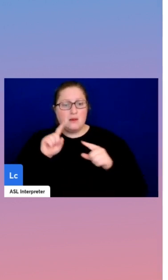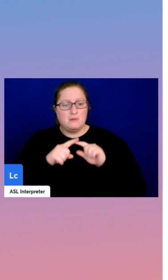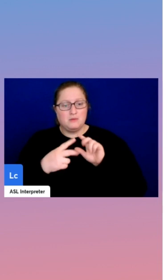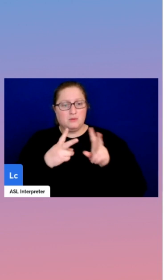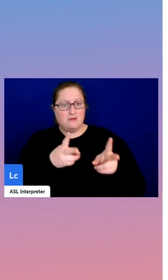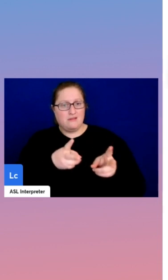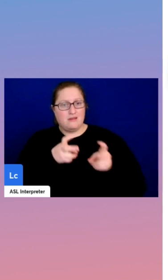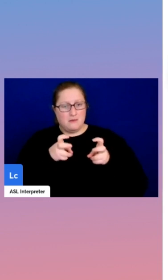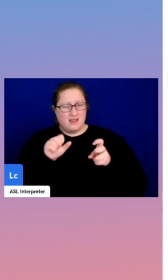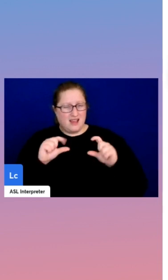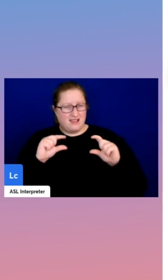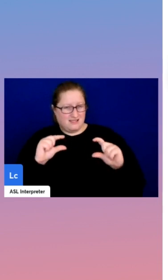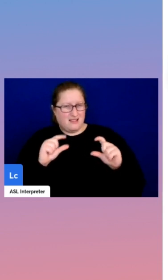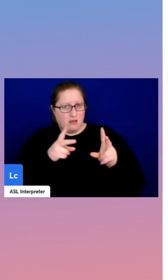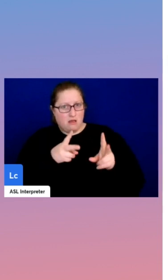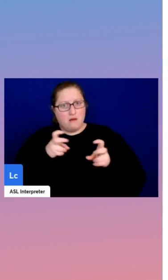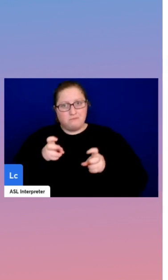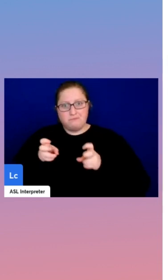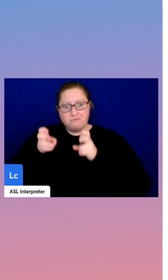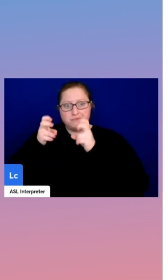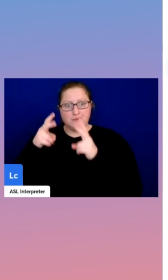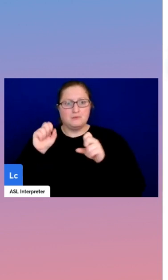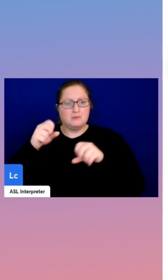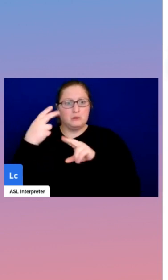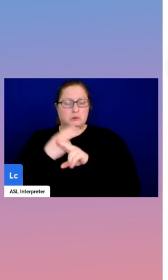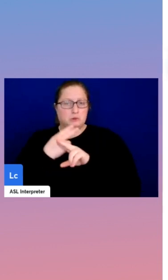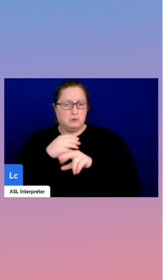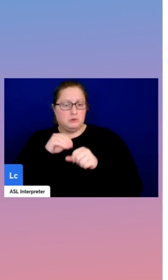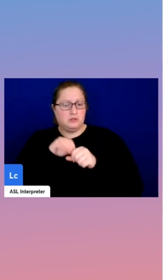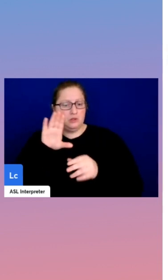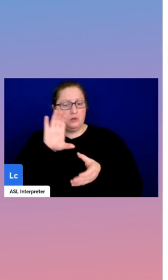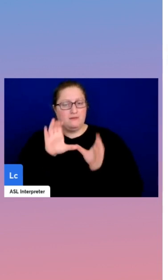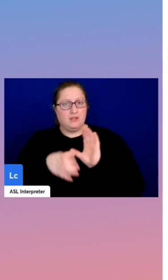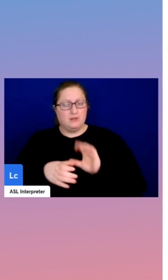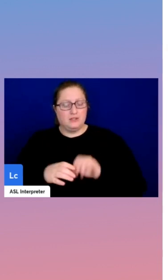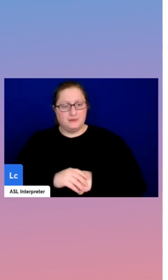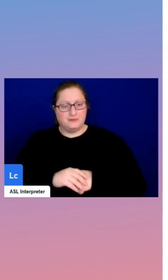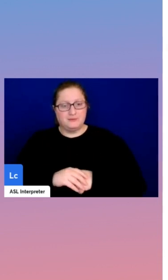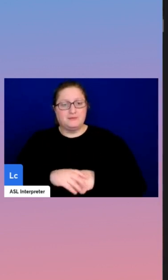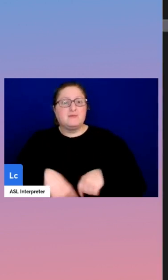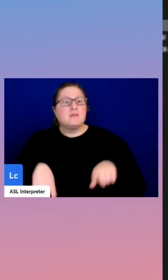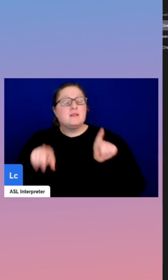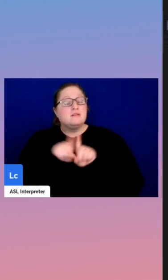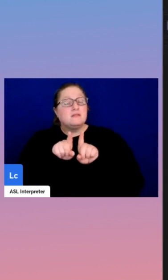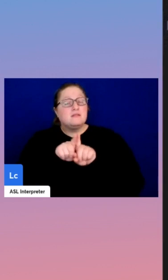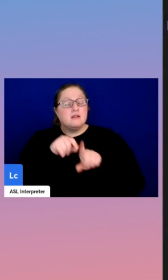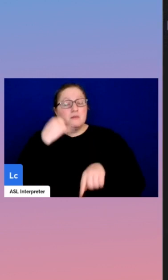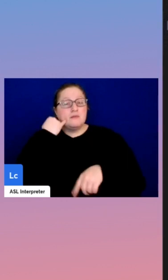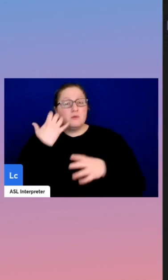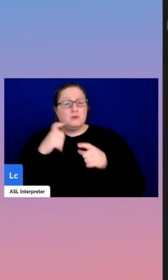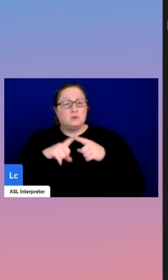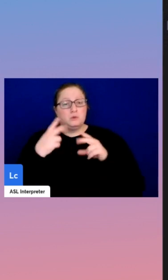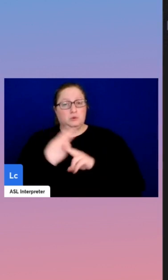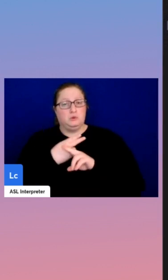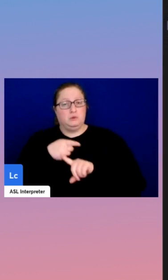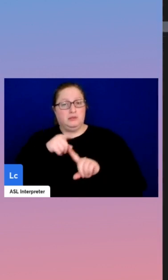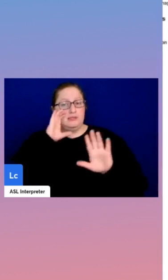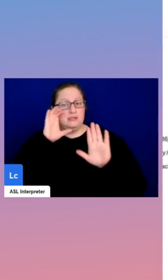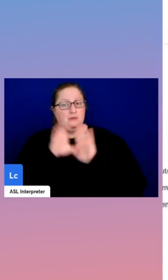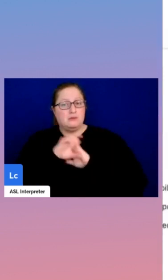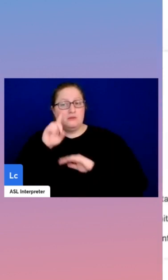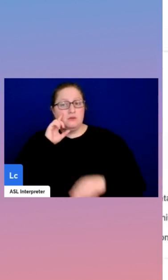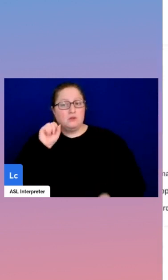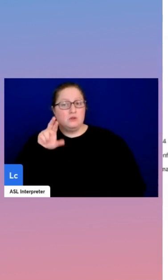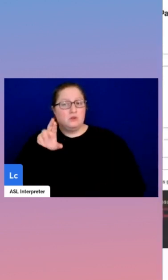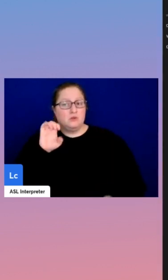snippet and be able to use it in your configuration. And same is in case you want to use this image as a source image for